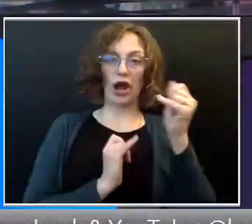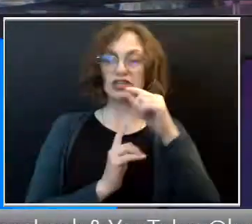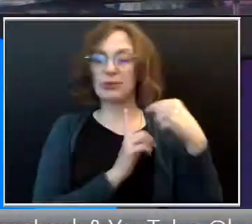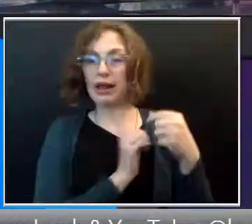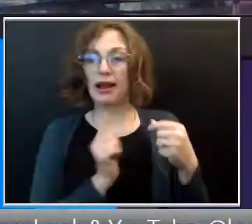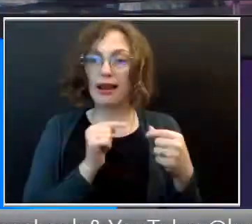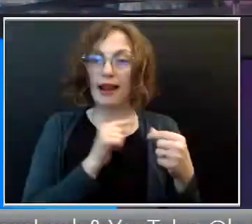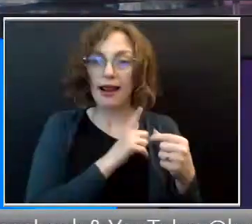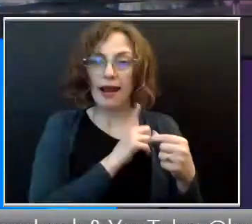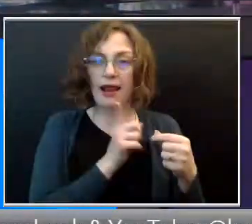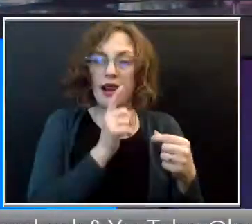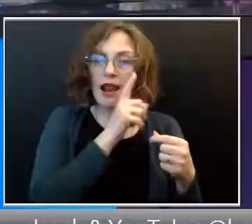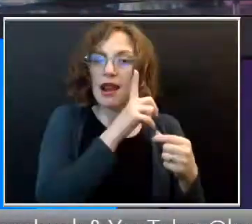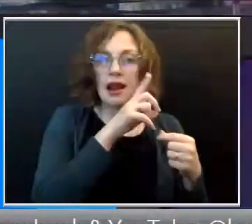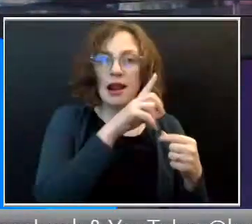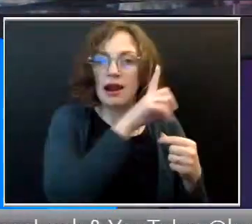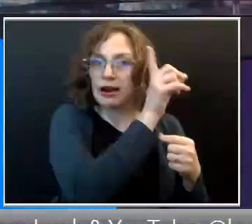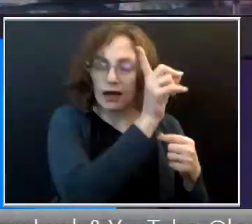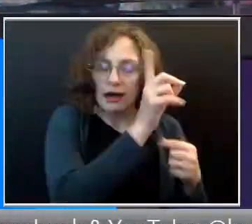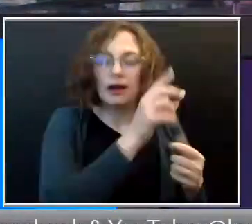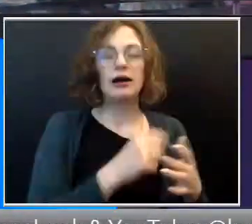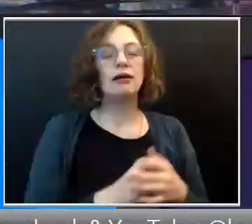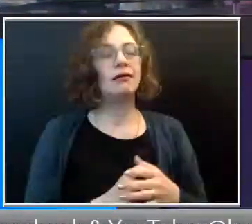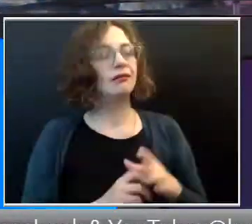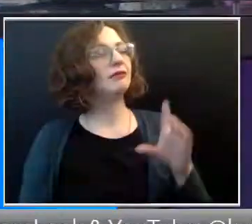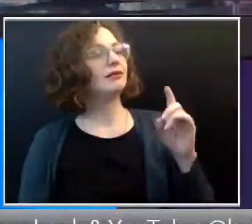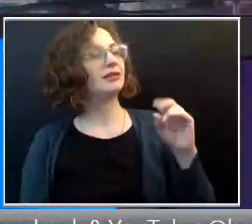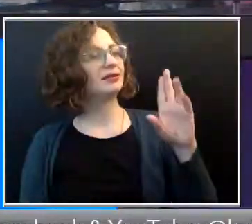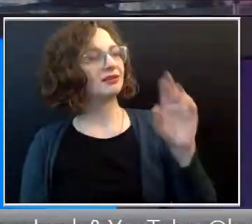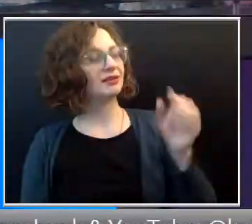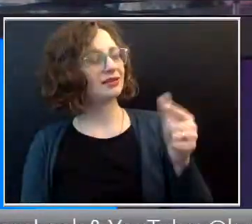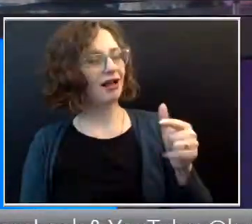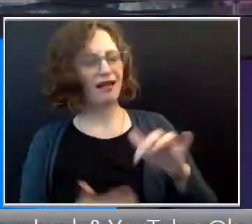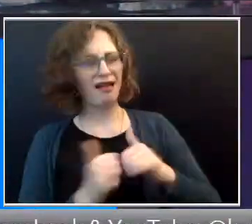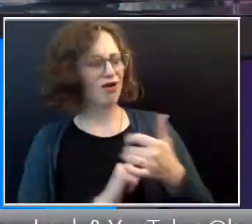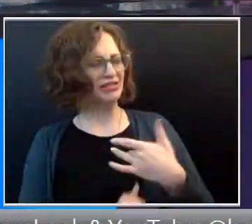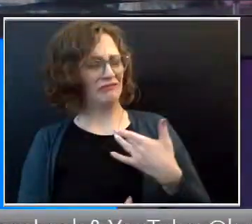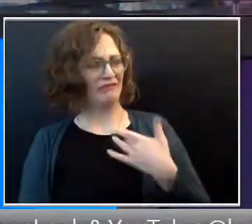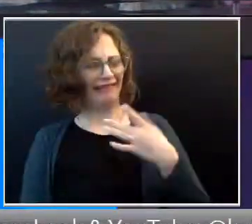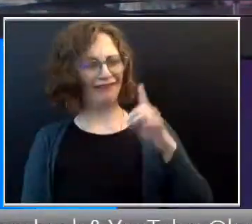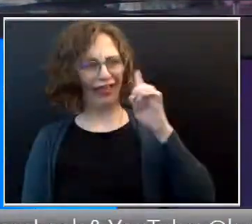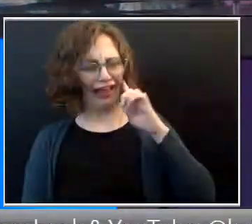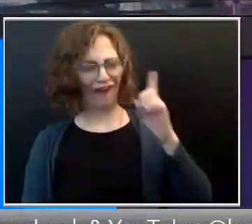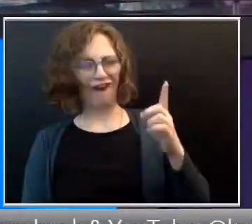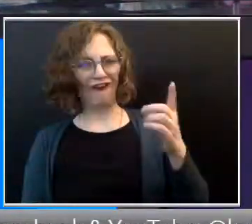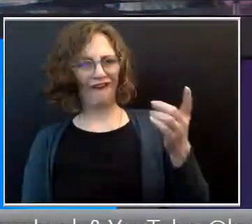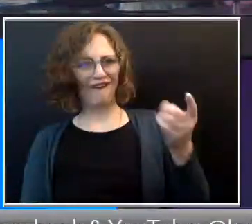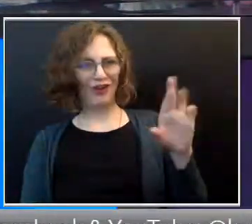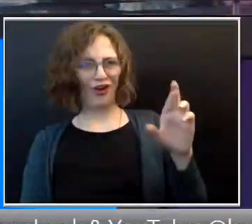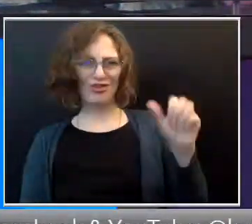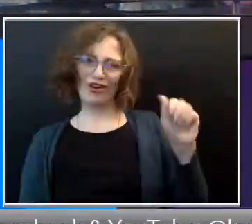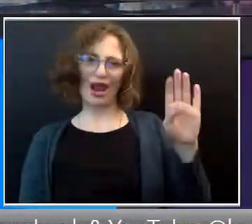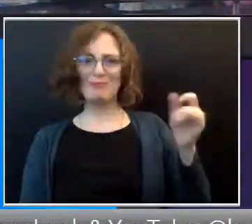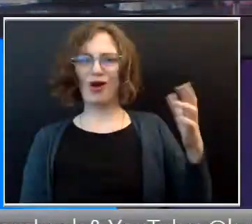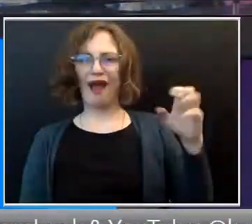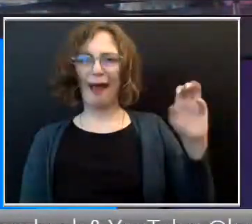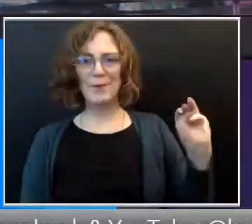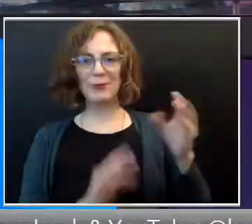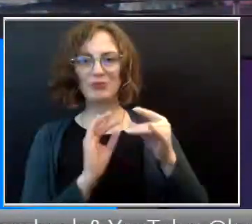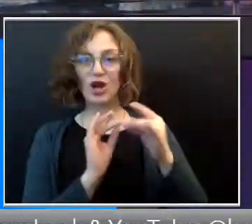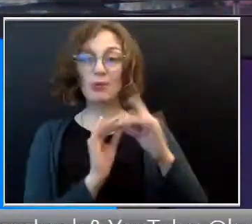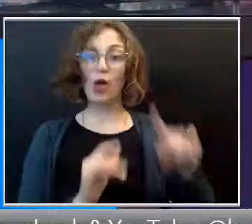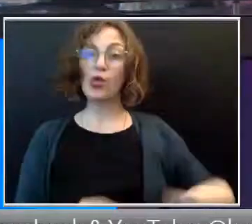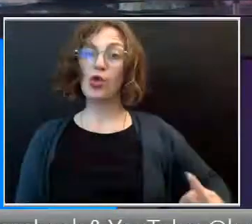it surreal to hear Dr. Abraham talk about putting something like this and weaving this through your leg